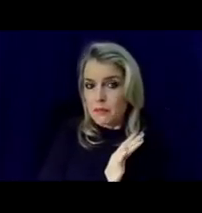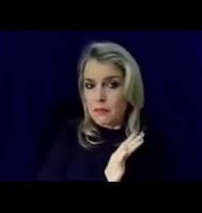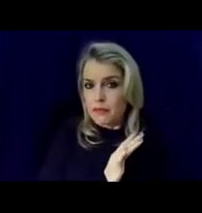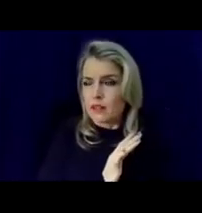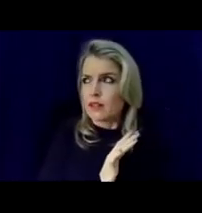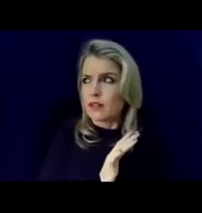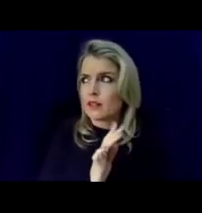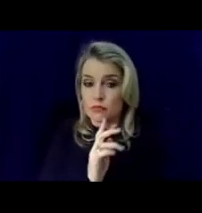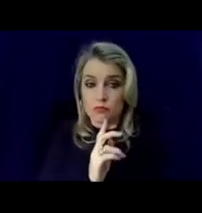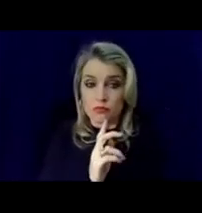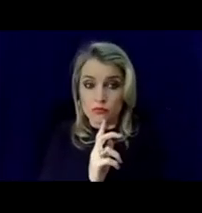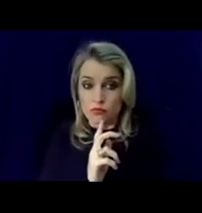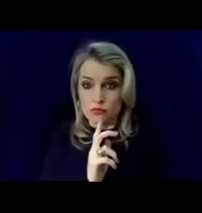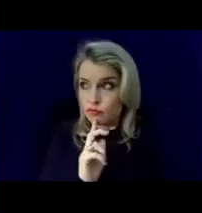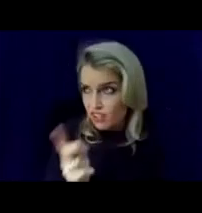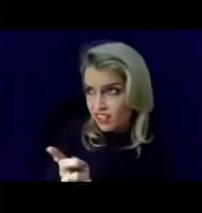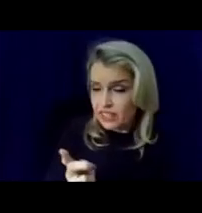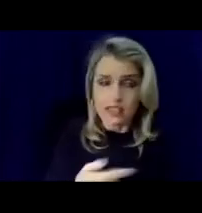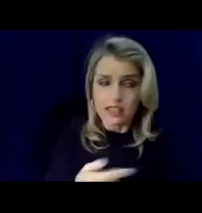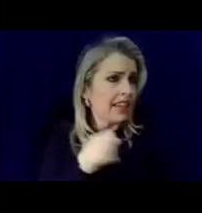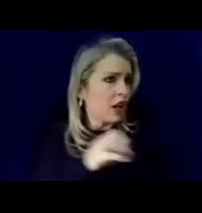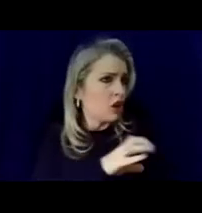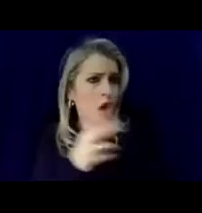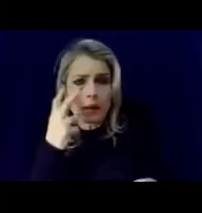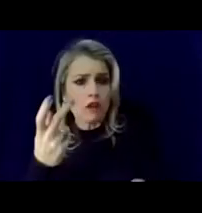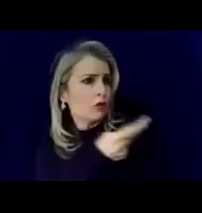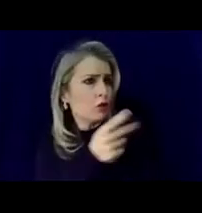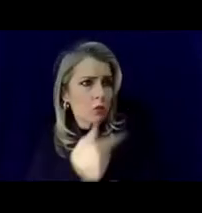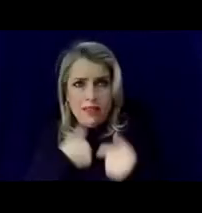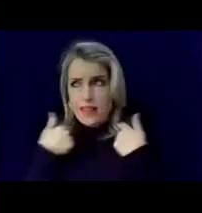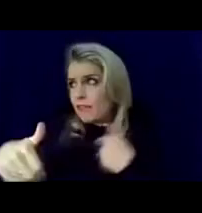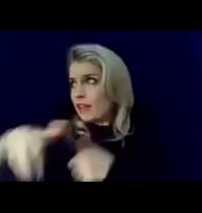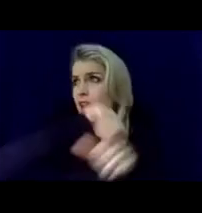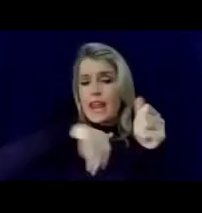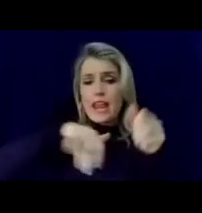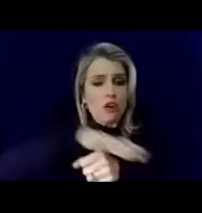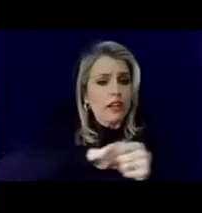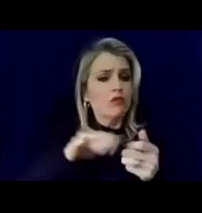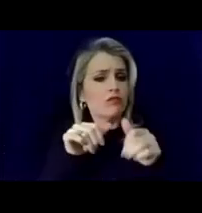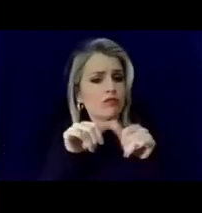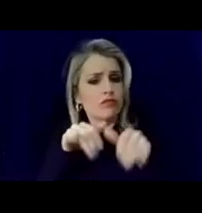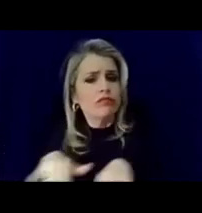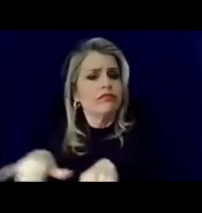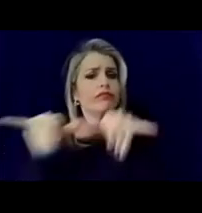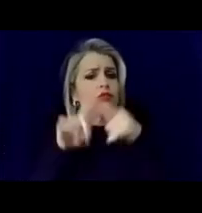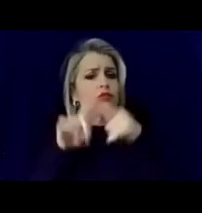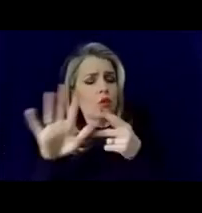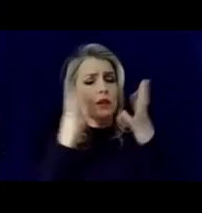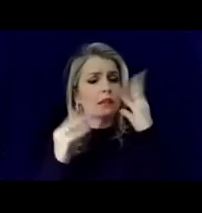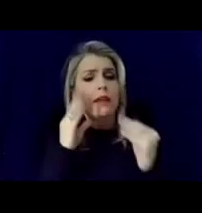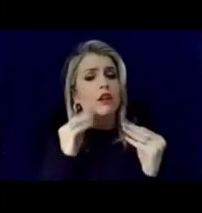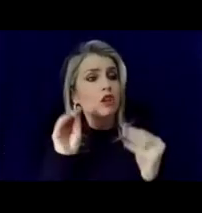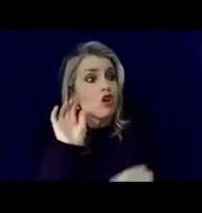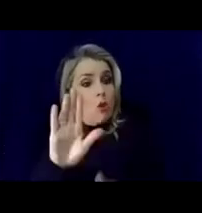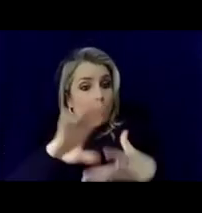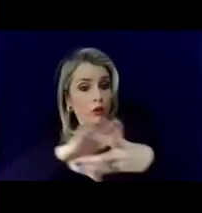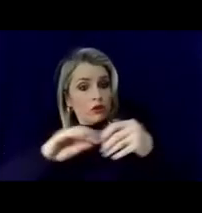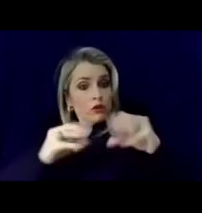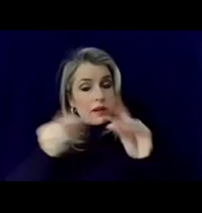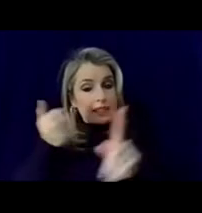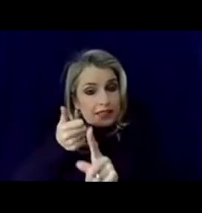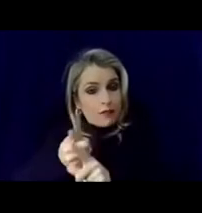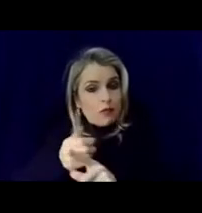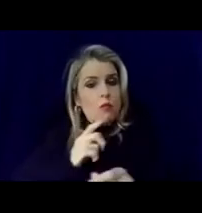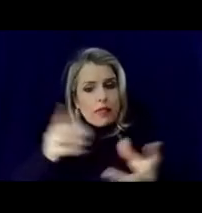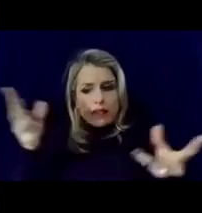Really? Oh, no doubt. You're both from around here. There's continuity to your experiences. Your stories inform